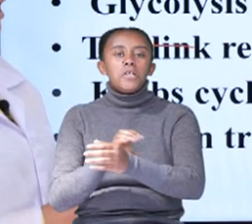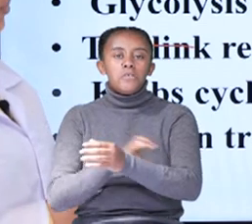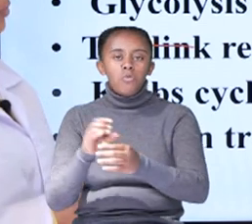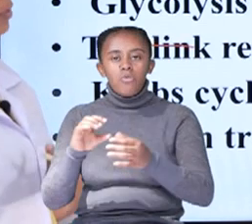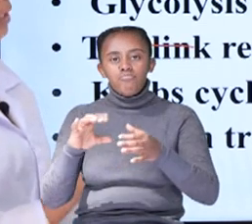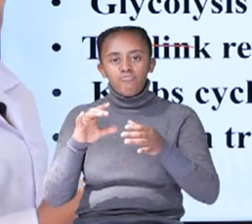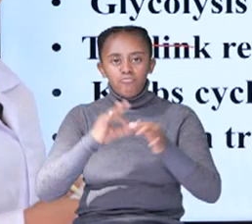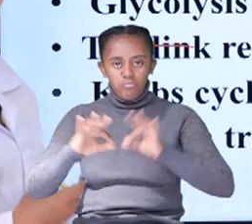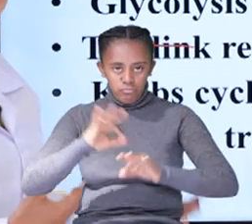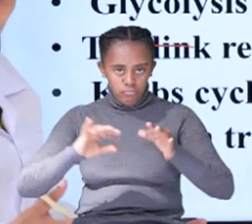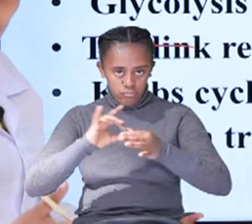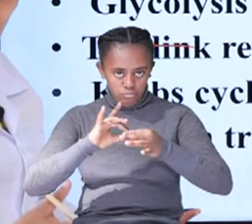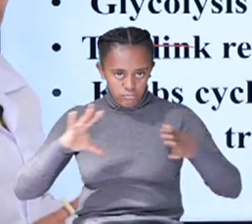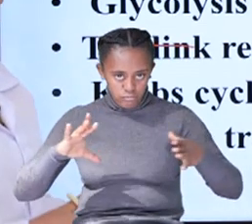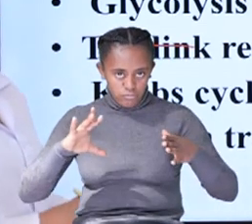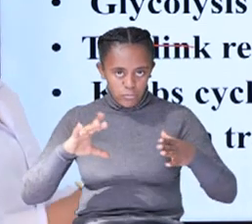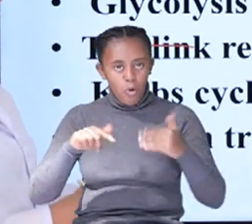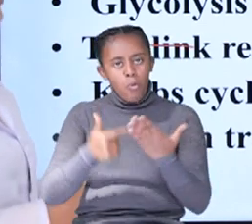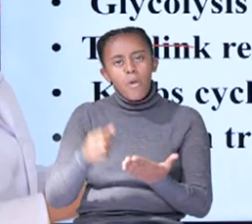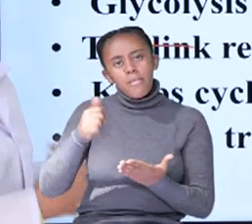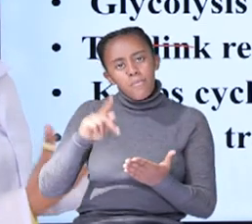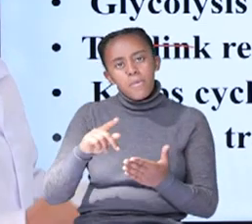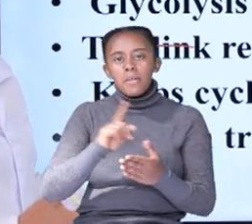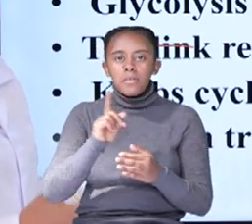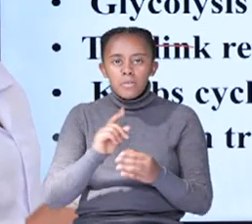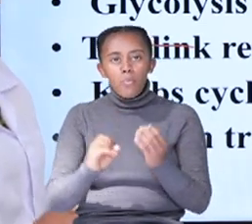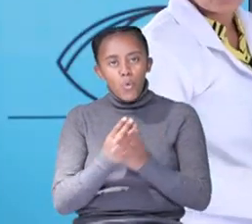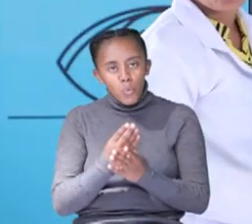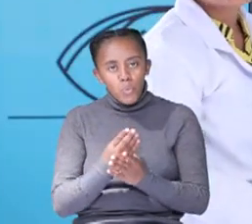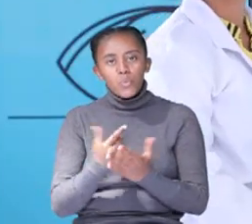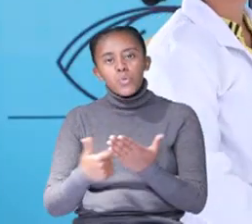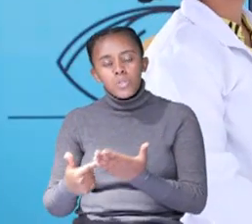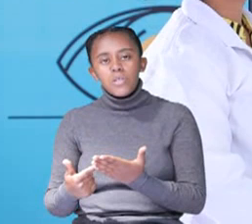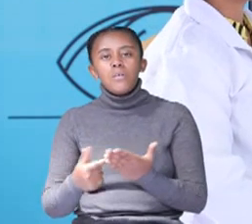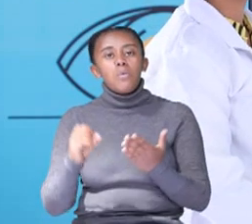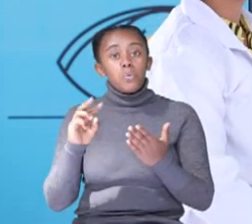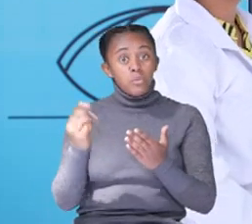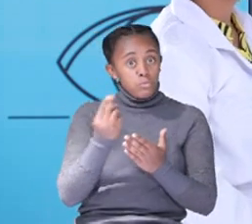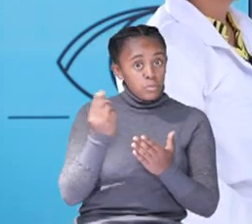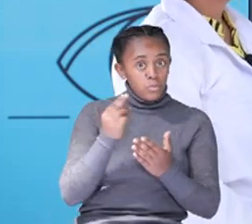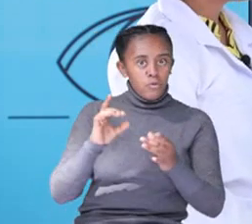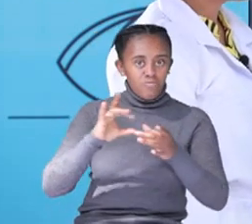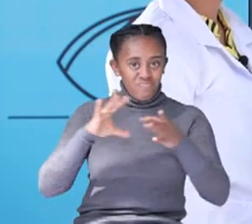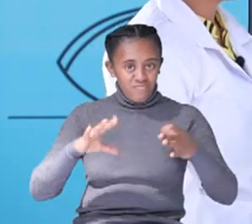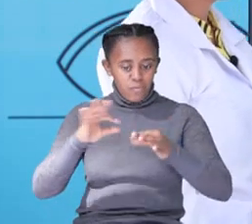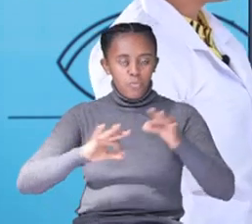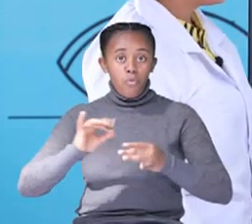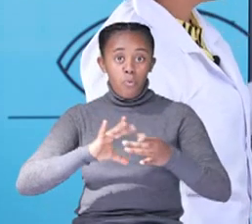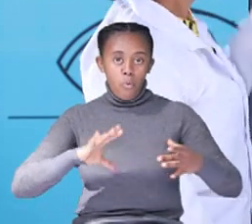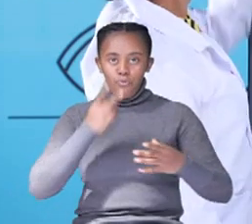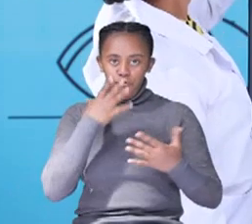synthesized, how cells use ATP, and how ATP is produced in aerobic respiration. Now